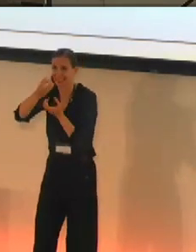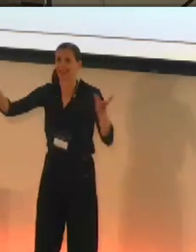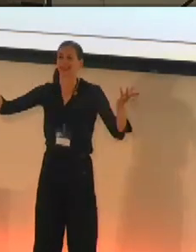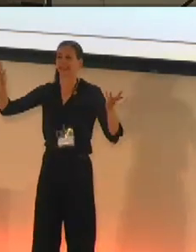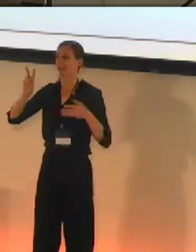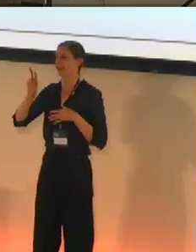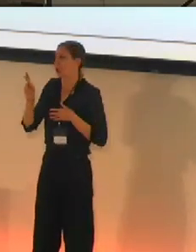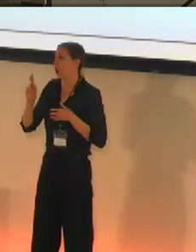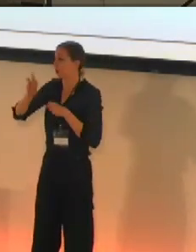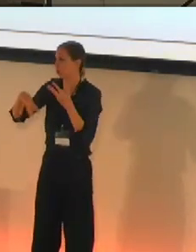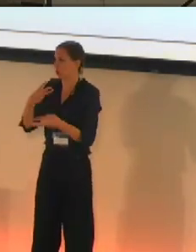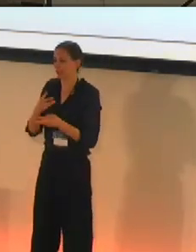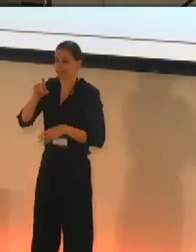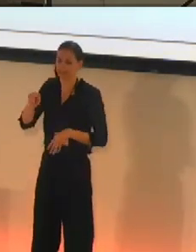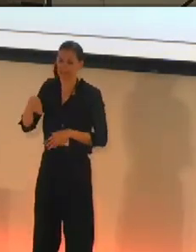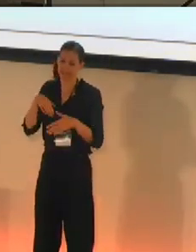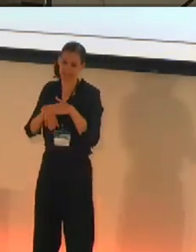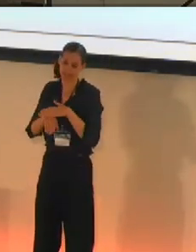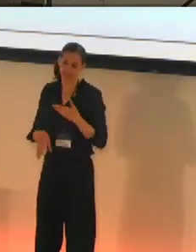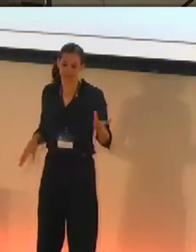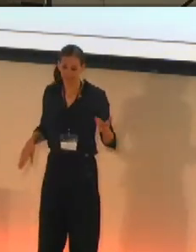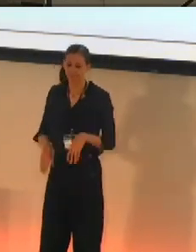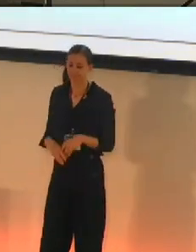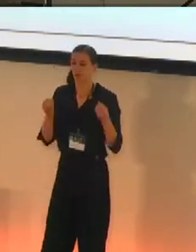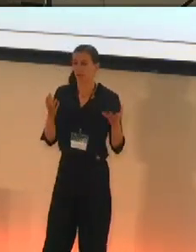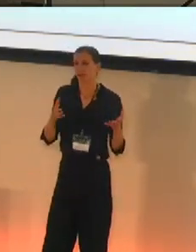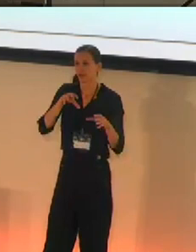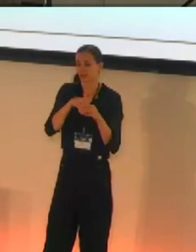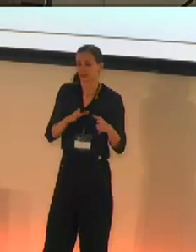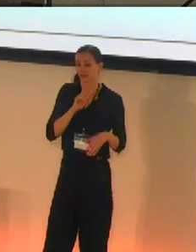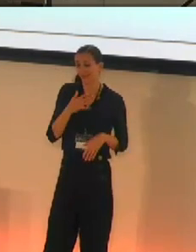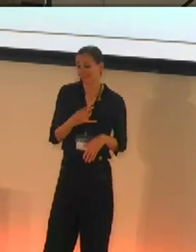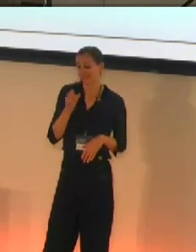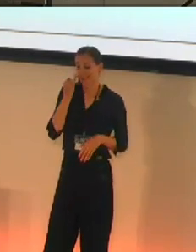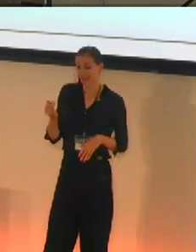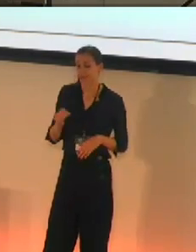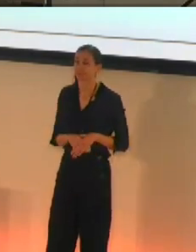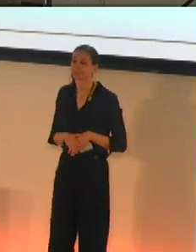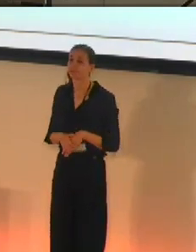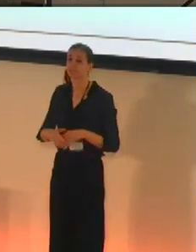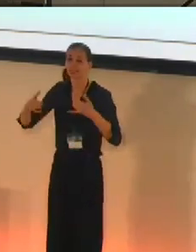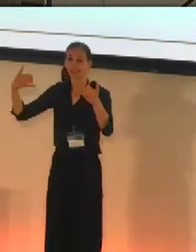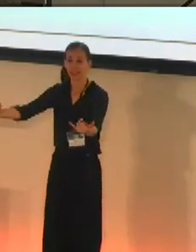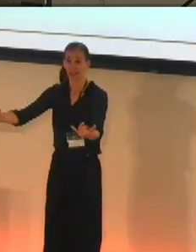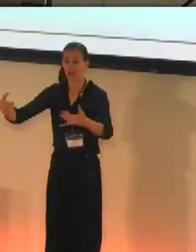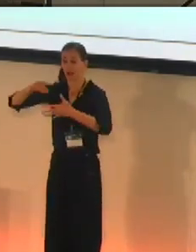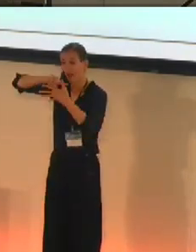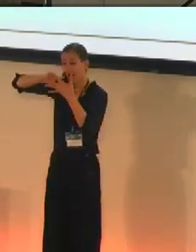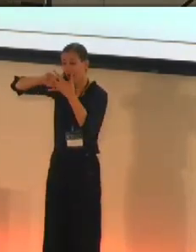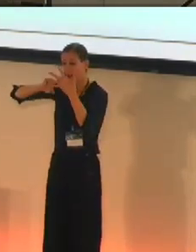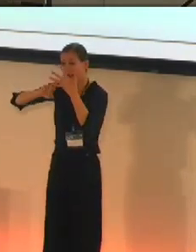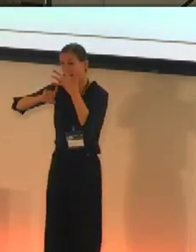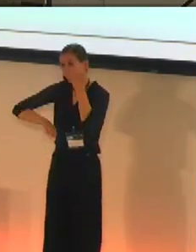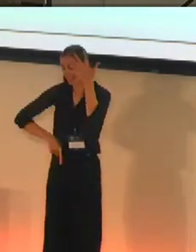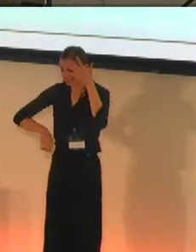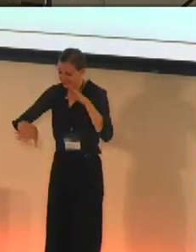guidance, and he really liked this, and several of our other participants did as well. Now, all of these findings that we've been discussing open